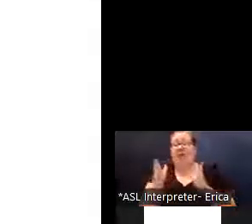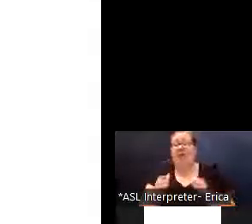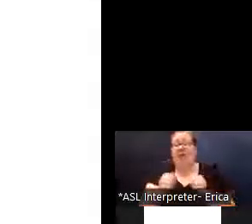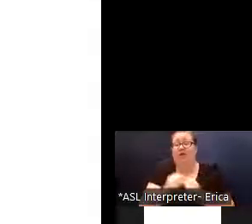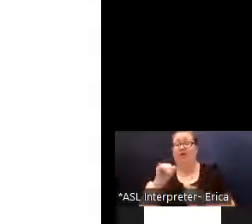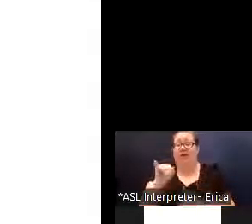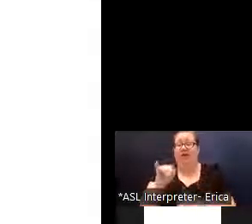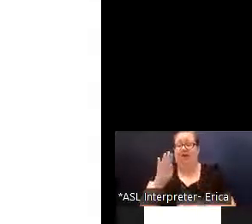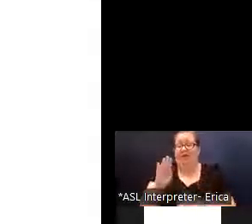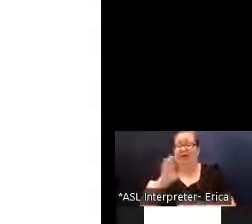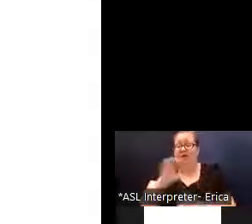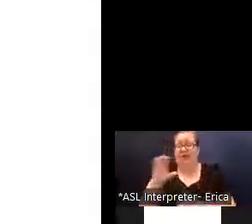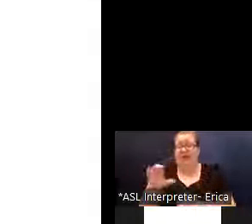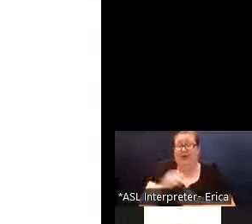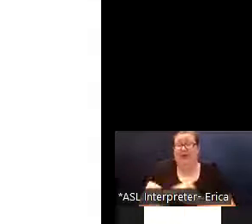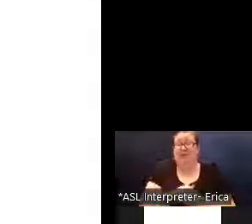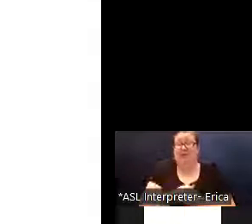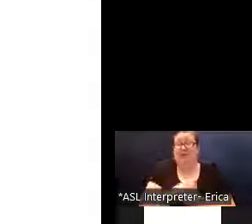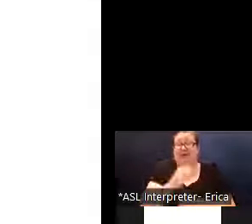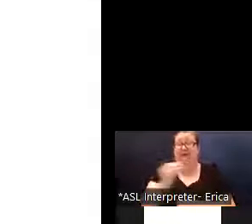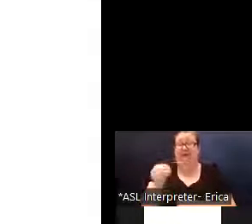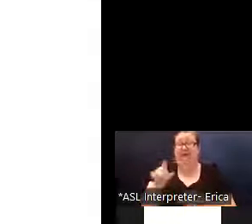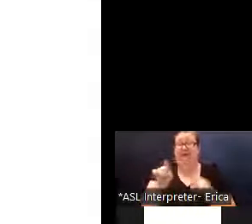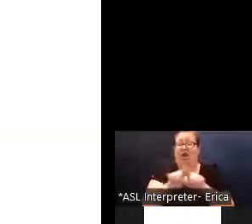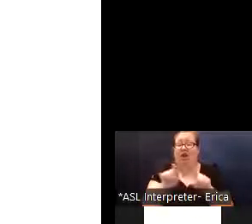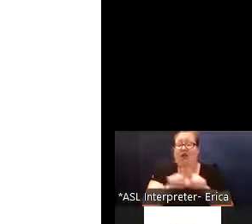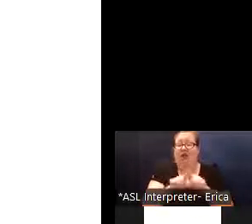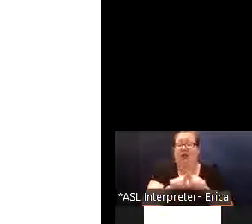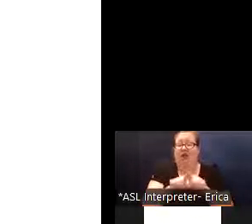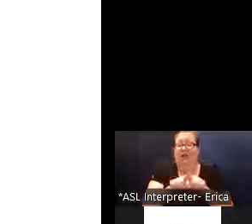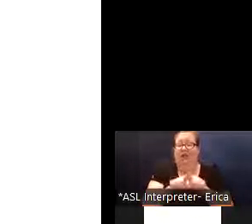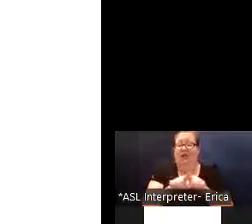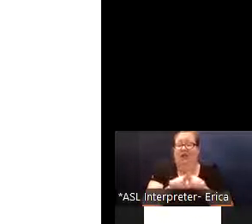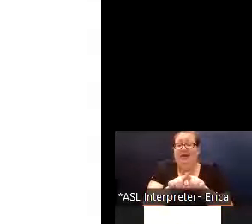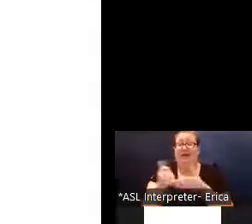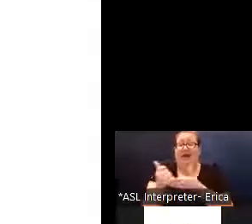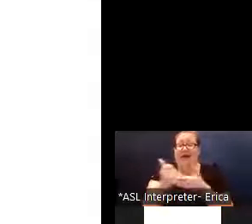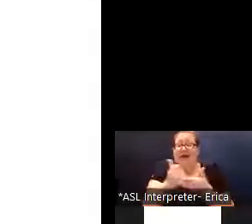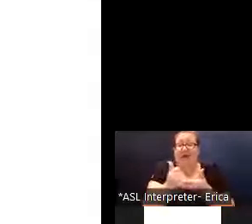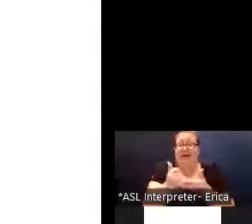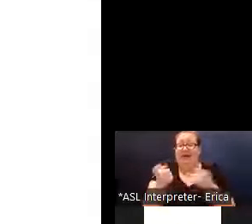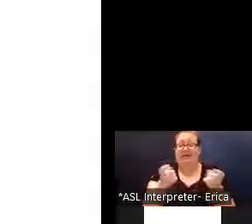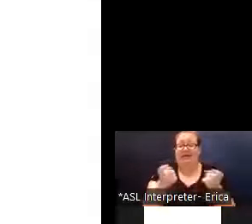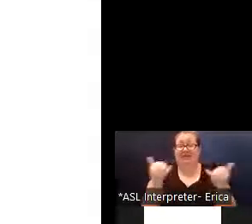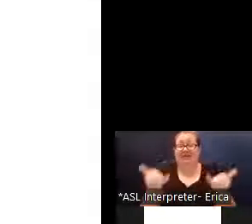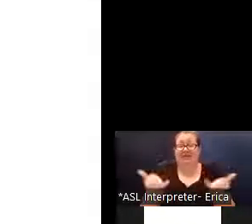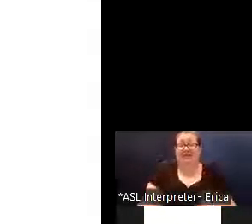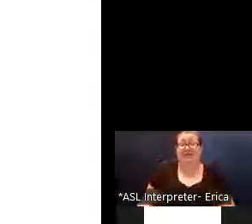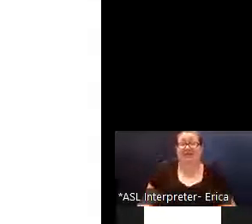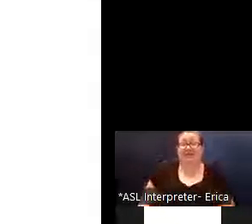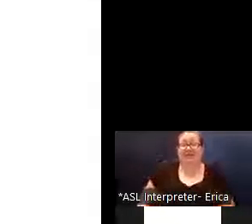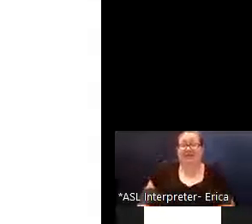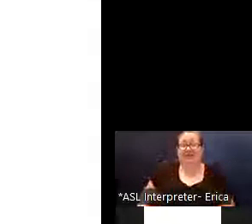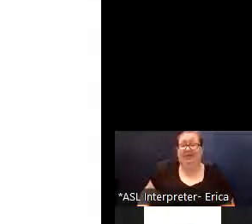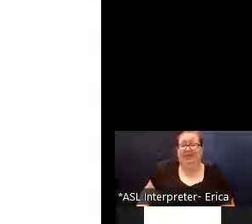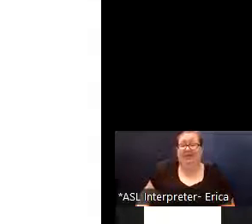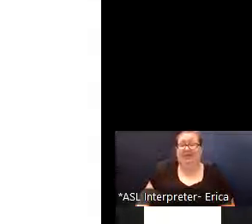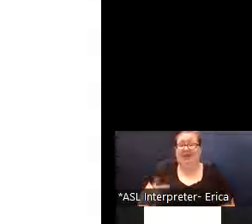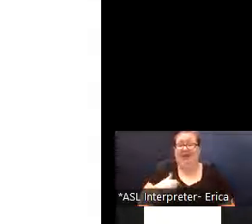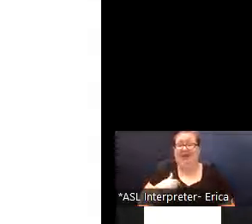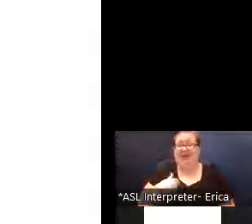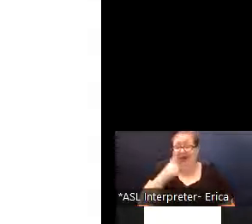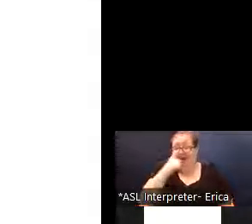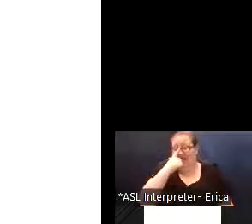Community Corporation, and I'll also be along helping facilitate this. I can pass